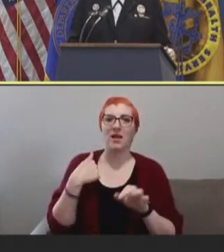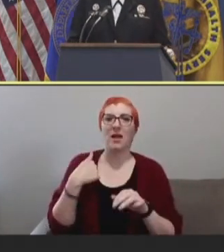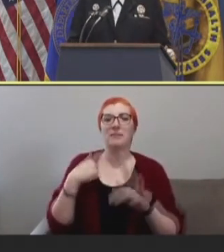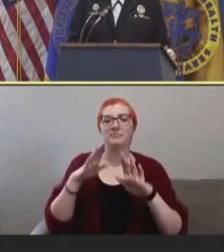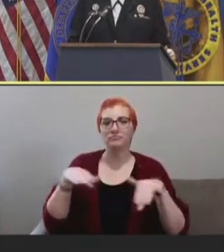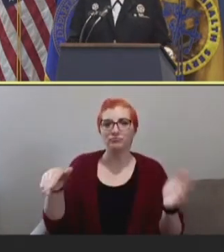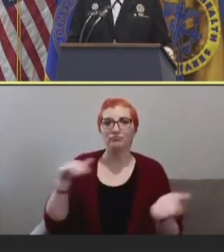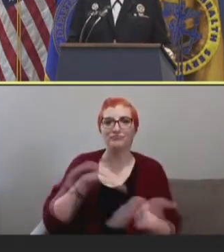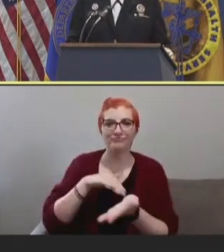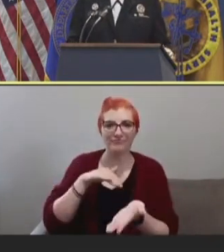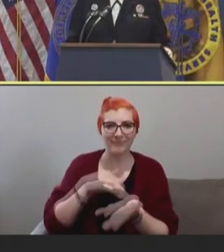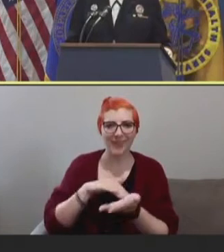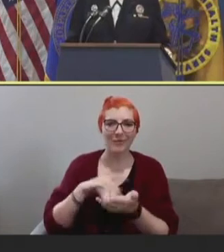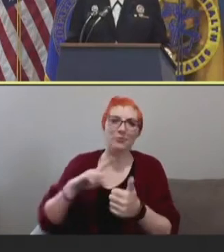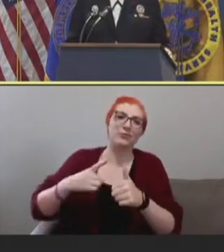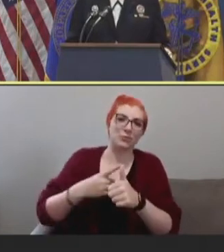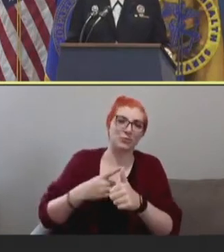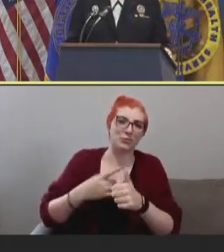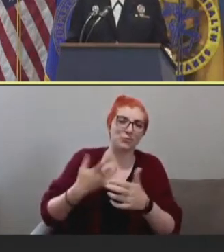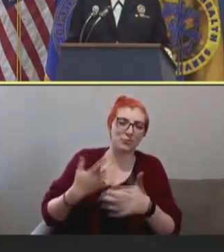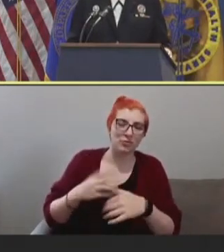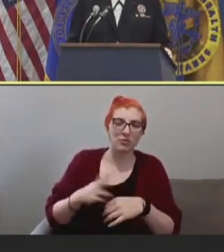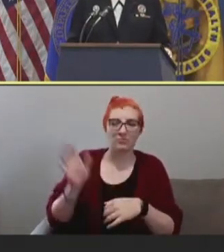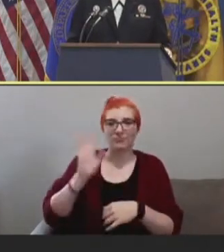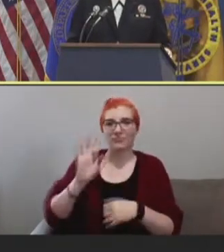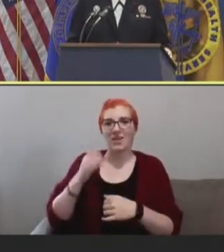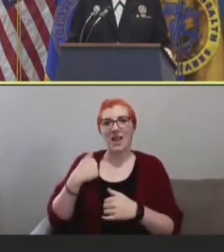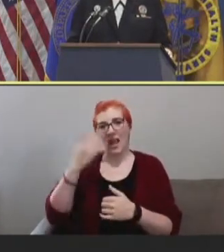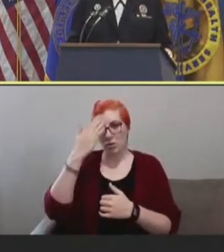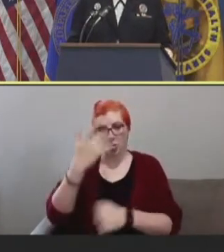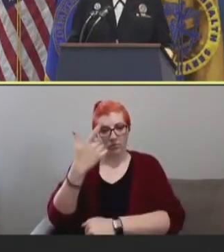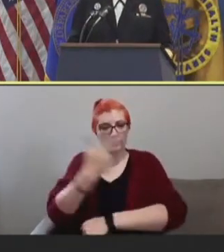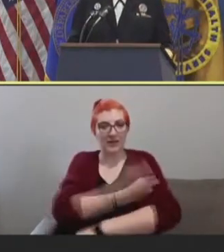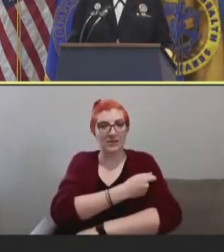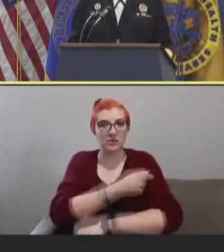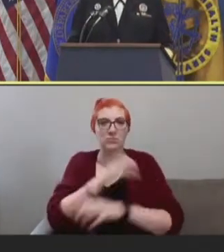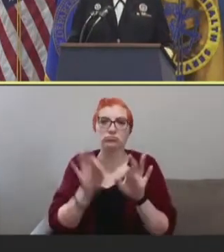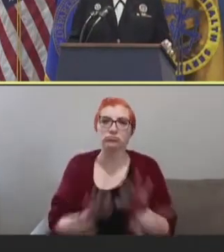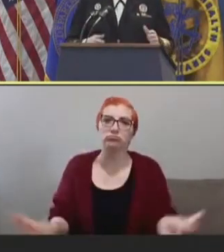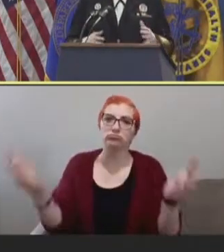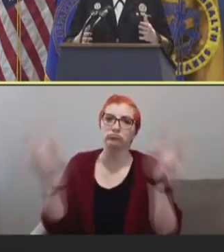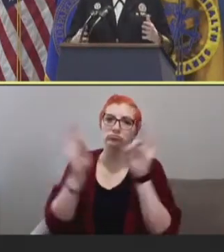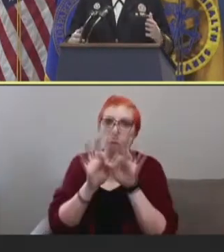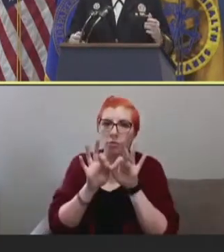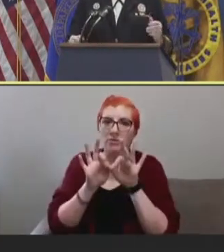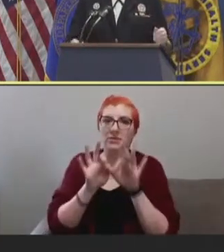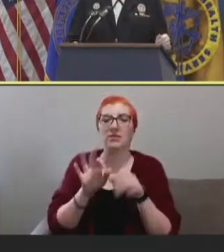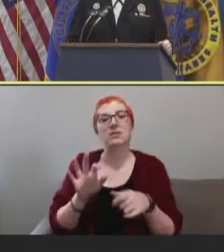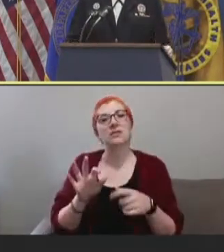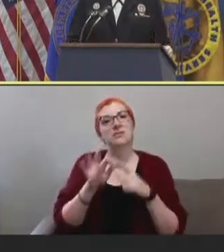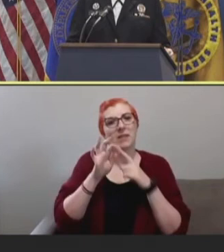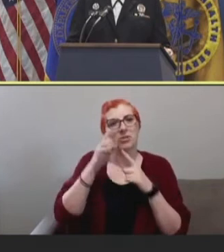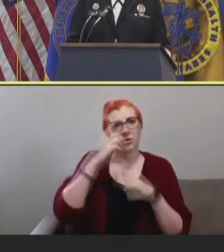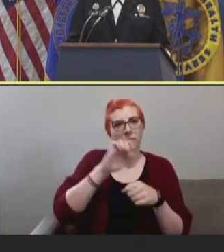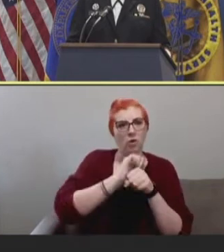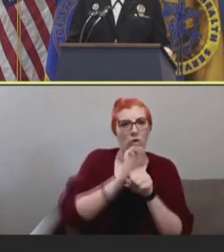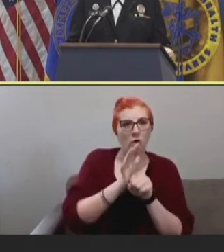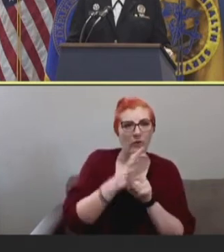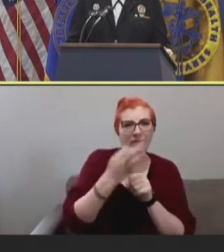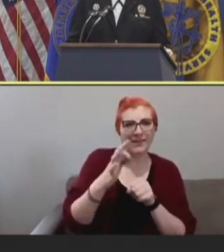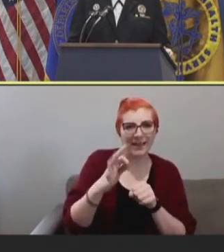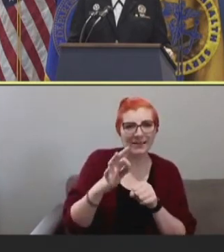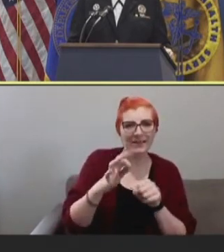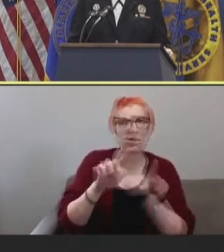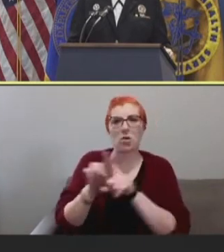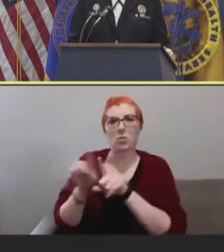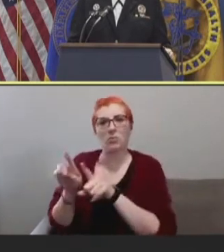initial training, and I know how important vaccinations are, both in terms of COVID-19 and our ongoing battle against